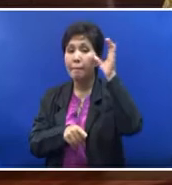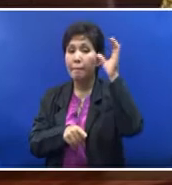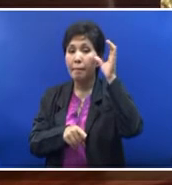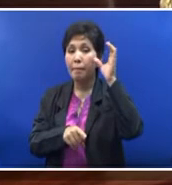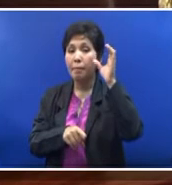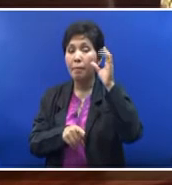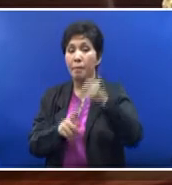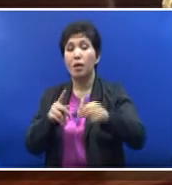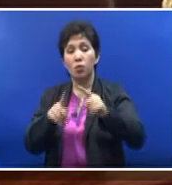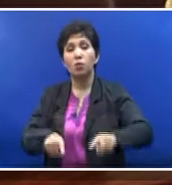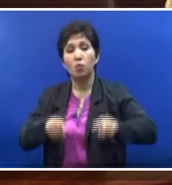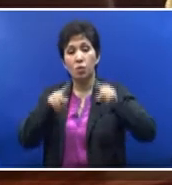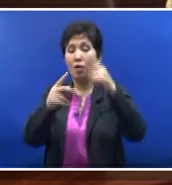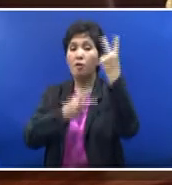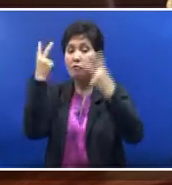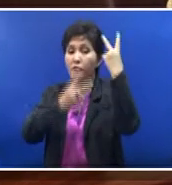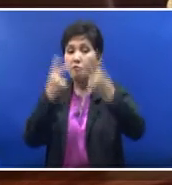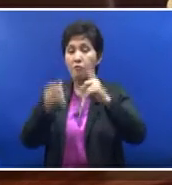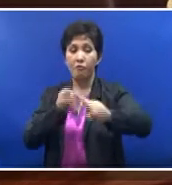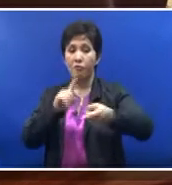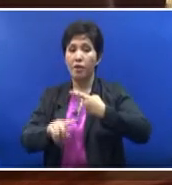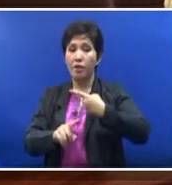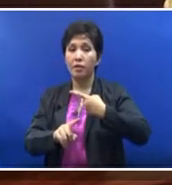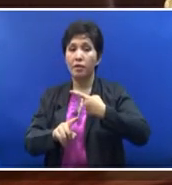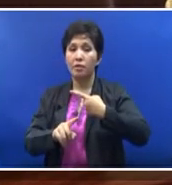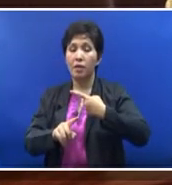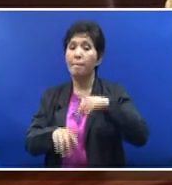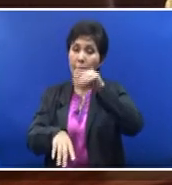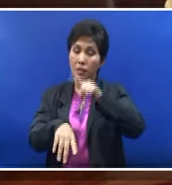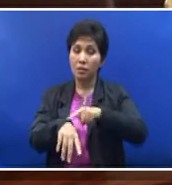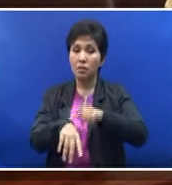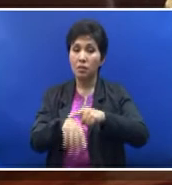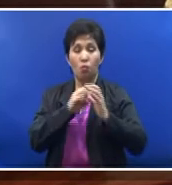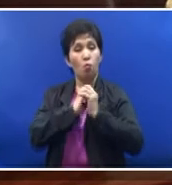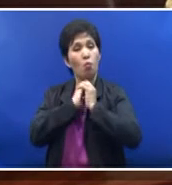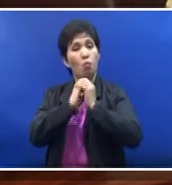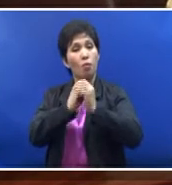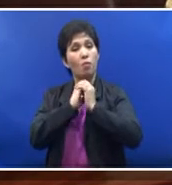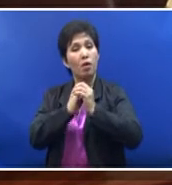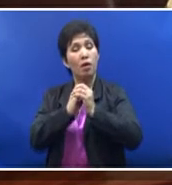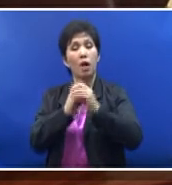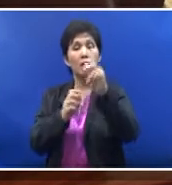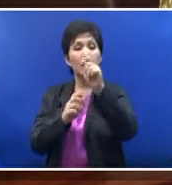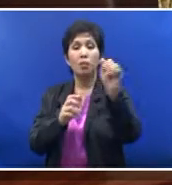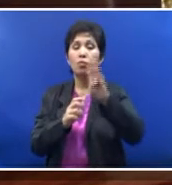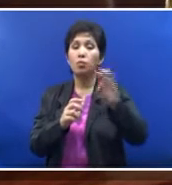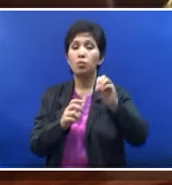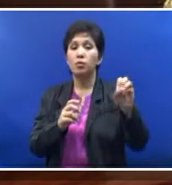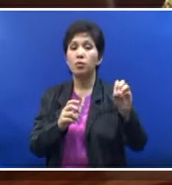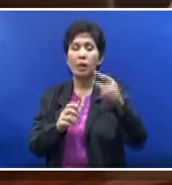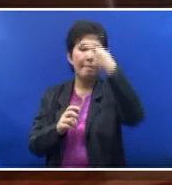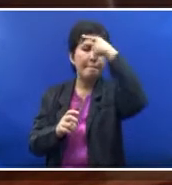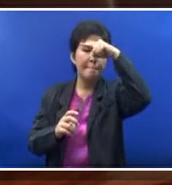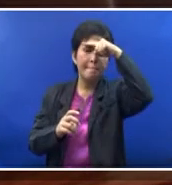when want to visit a friend during, let's say, Chinese New Year, it is a taboo for them to wear the